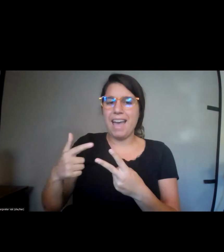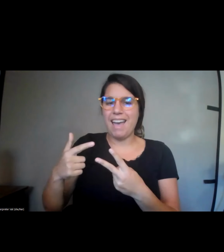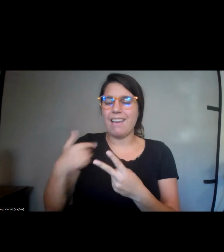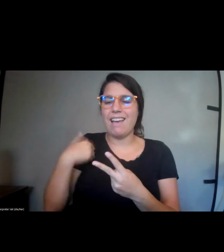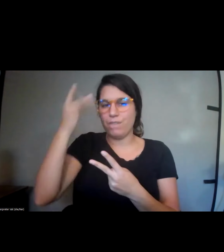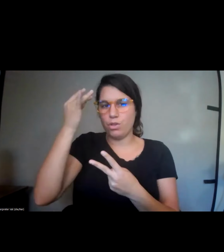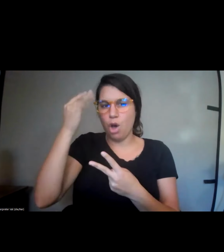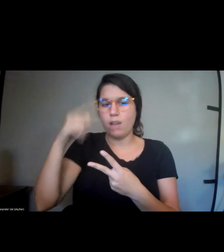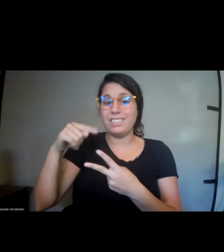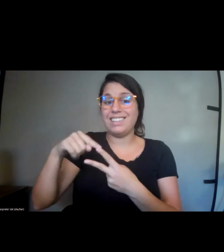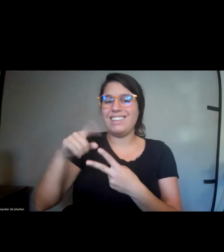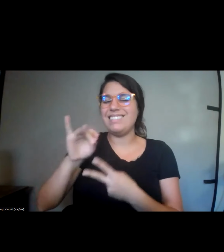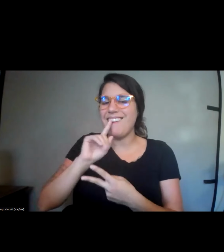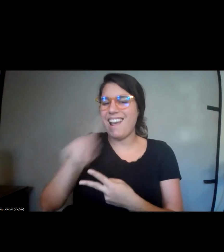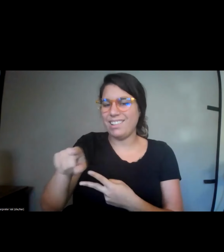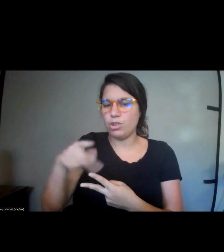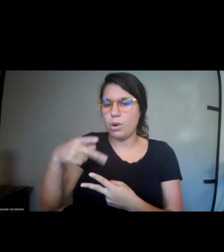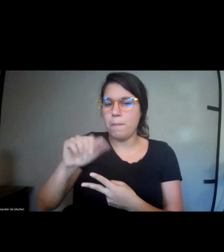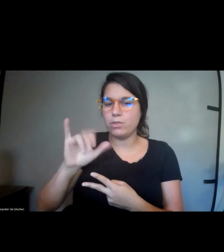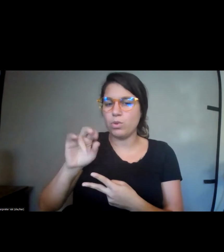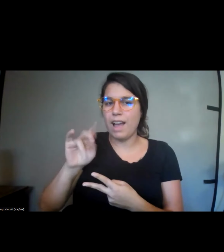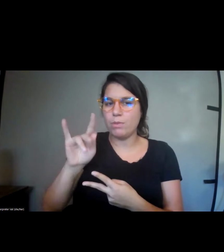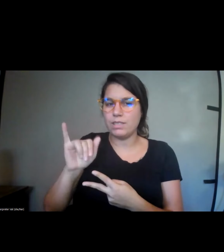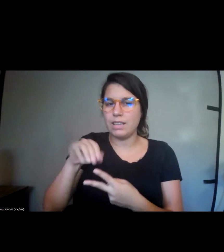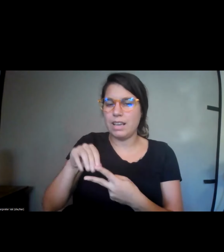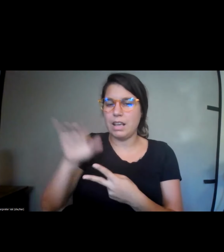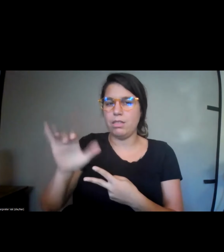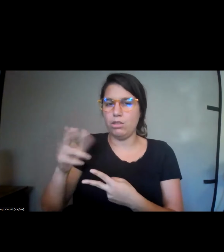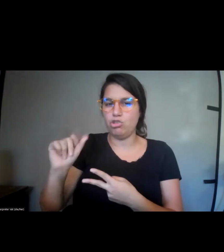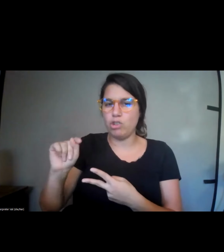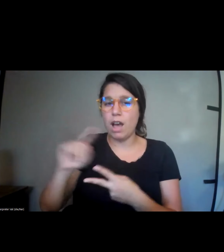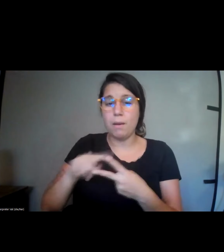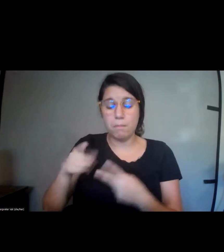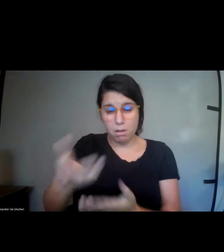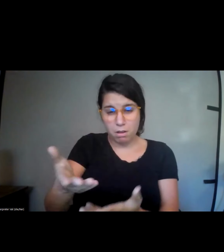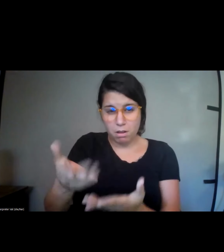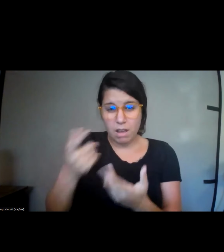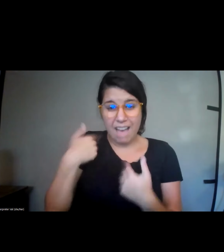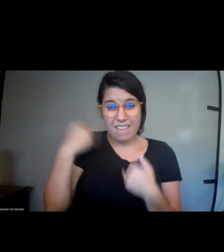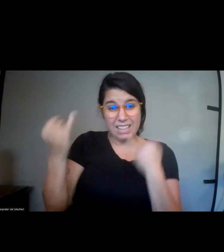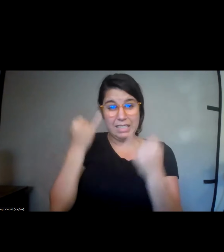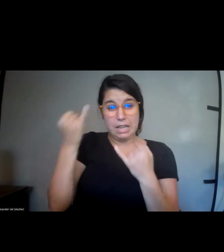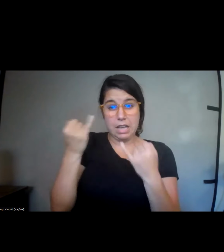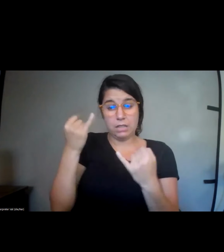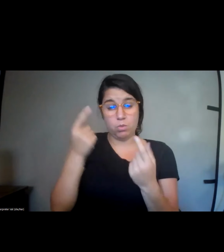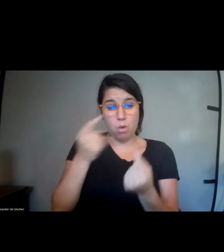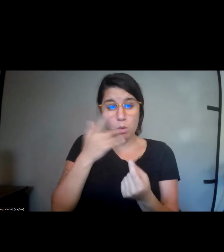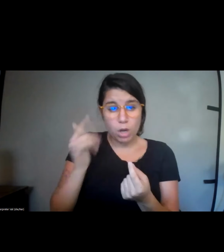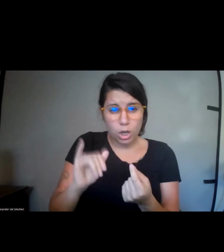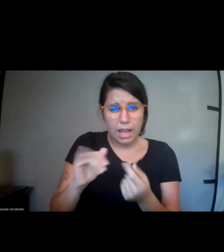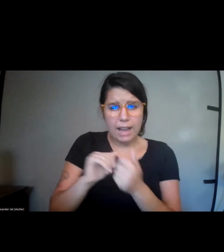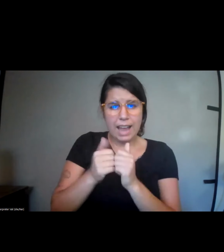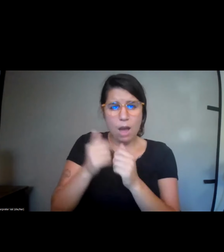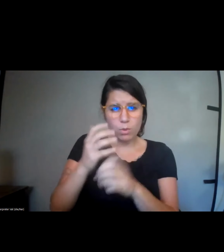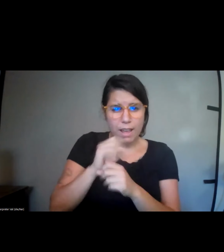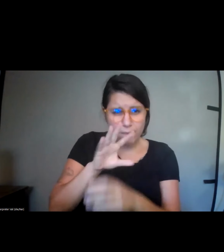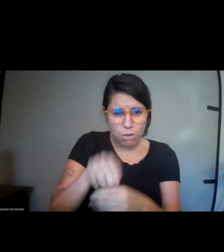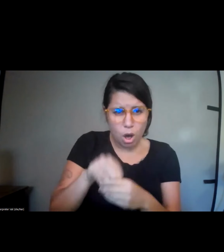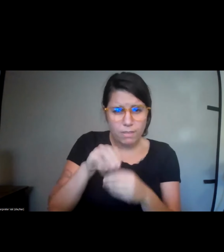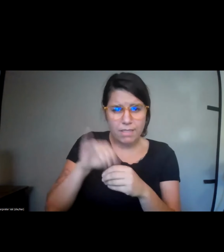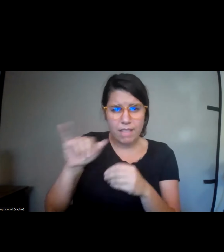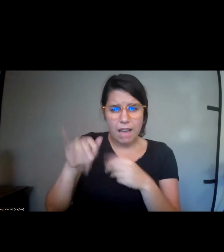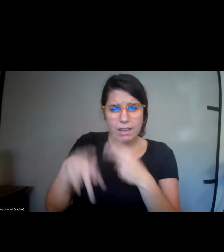about what an analysis of this question might look like, or if you have ideas about how to get involved in this